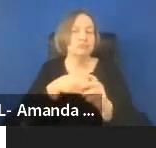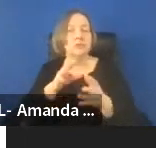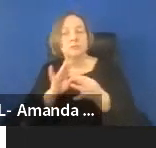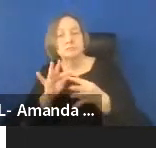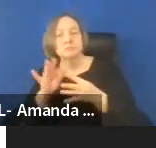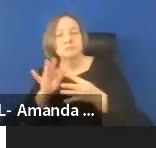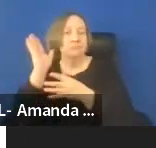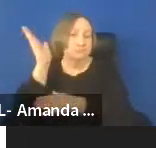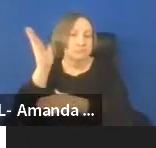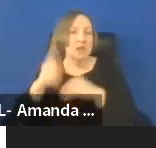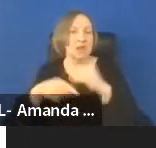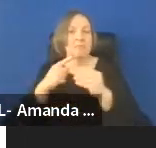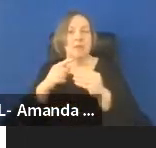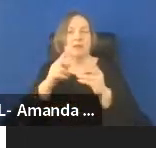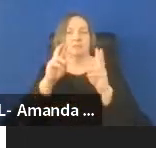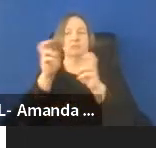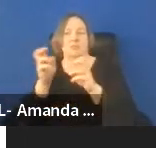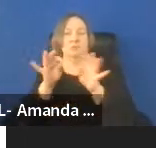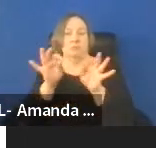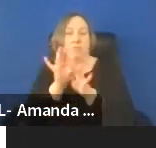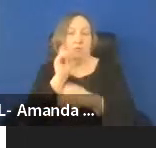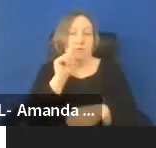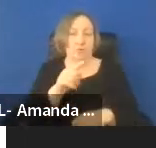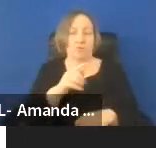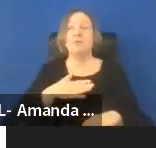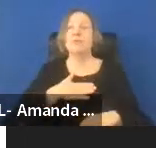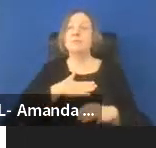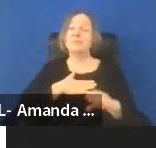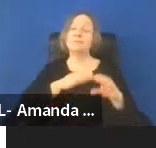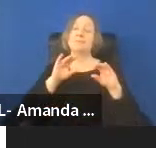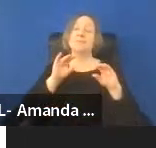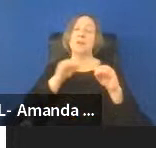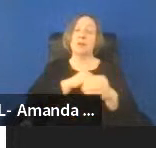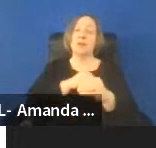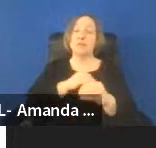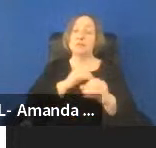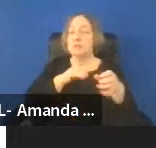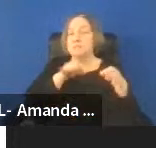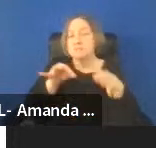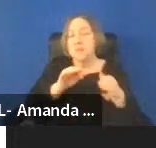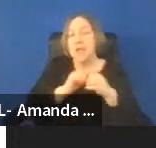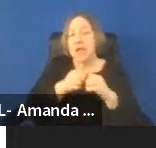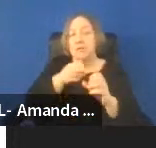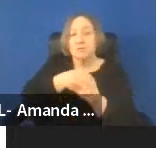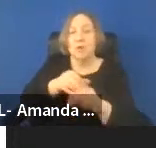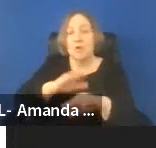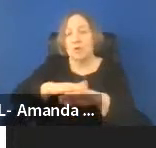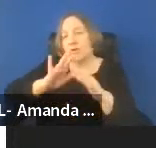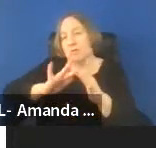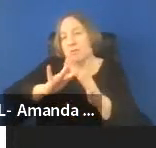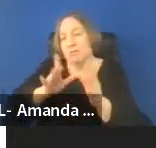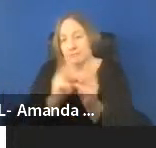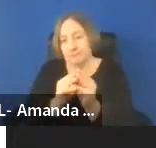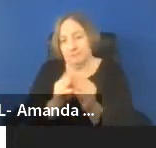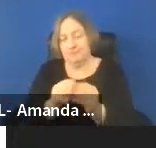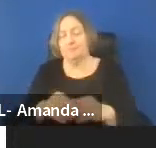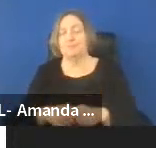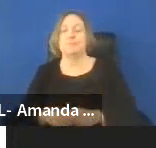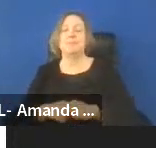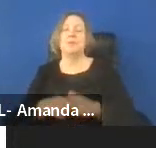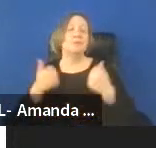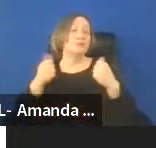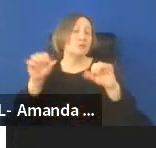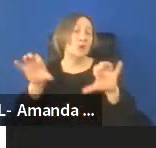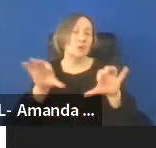My office can help answer any questions you have about joining the virtual meeting. We want to do everything we